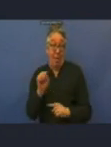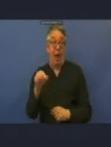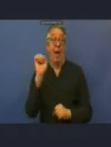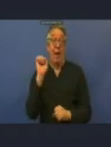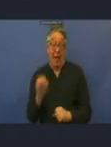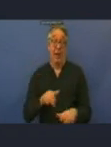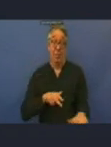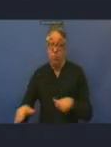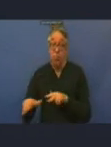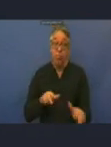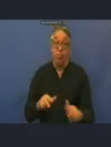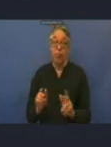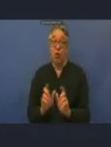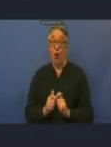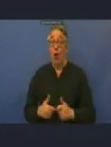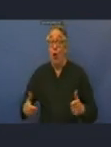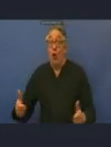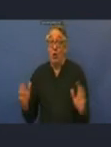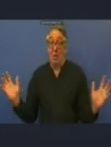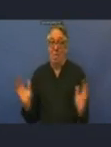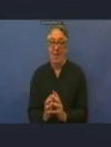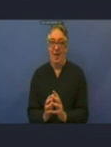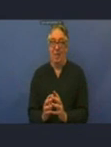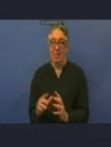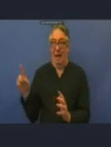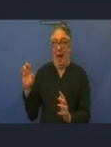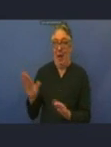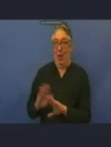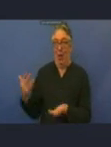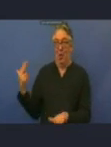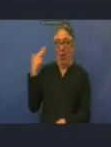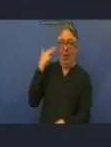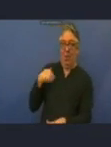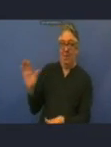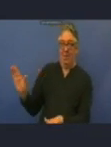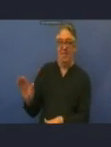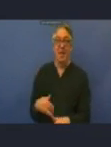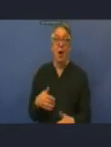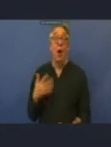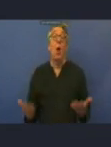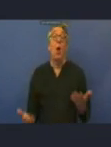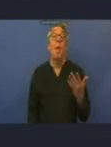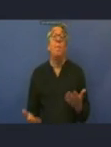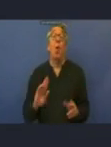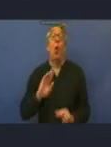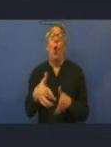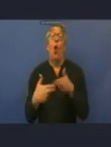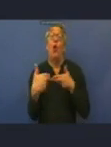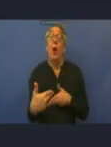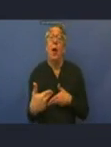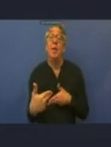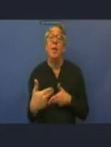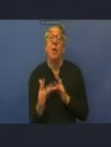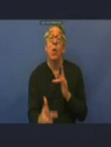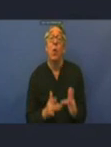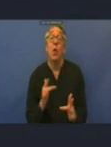Or although Gael will kill me, I'm sure. But just to say that we can do online without any problem. But in particular for this